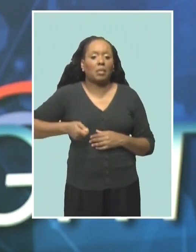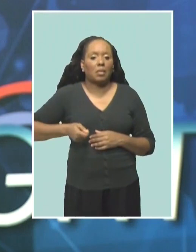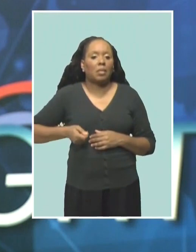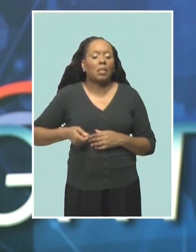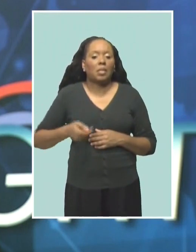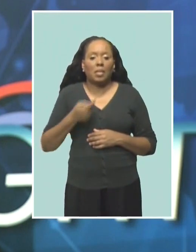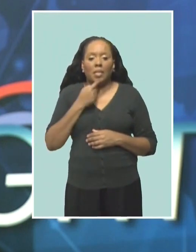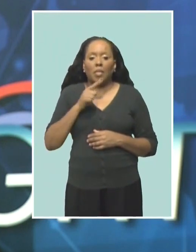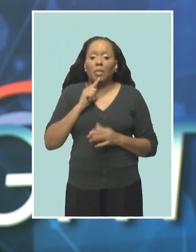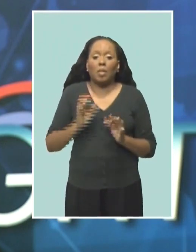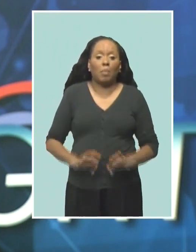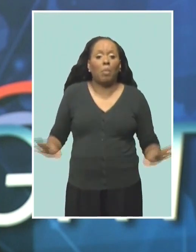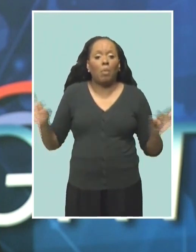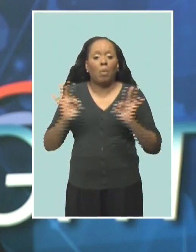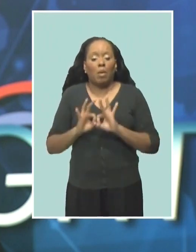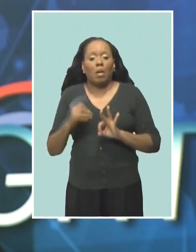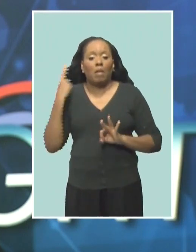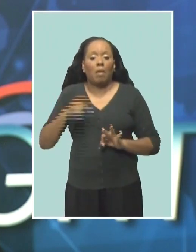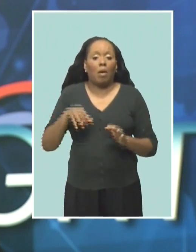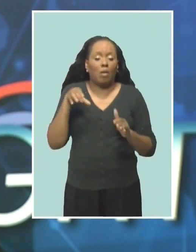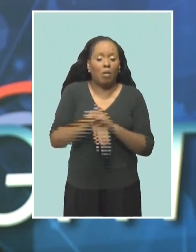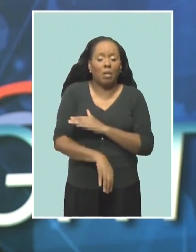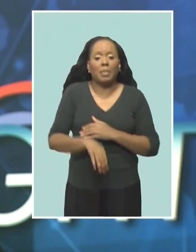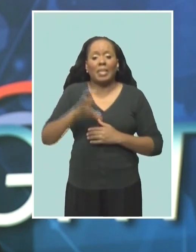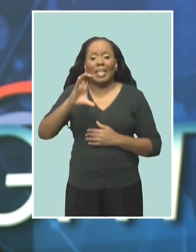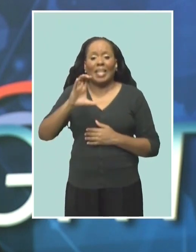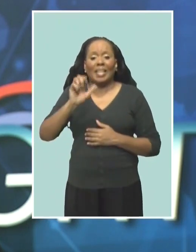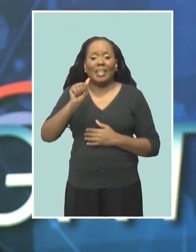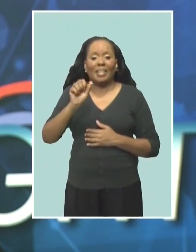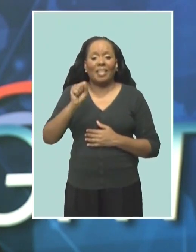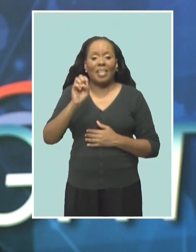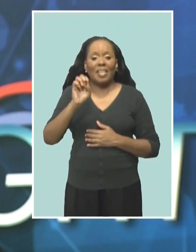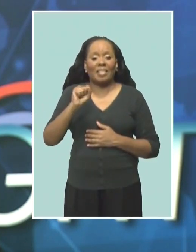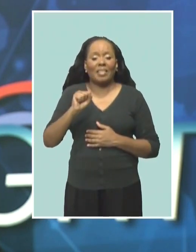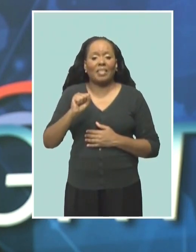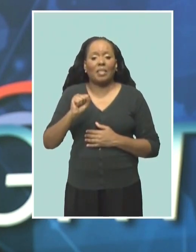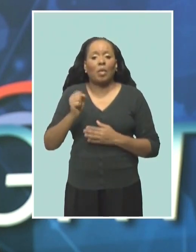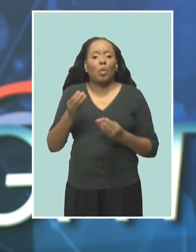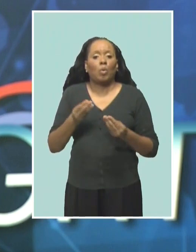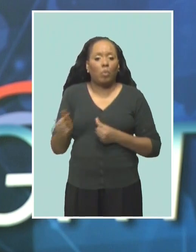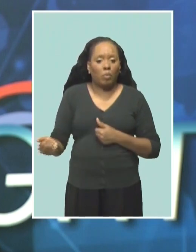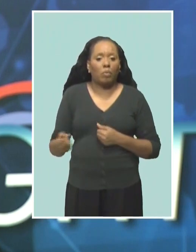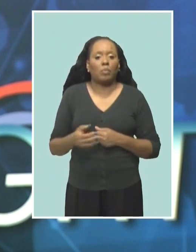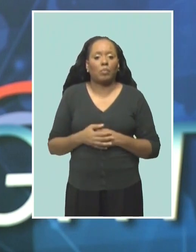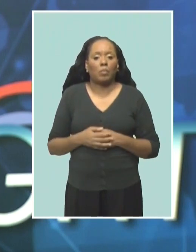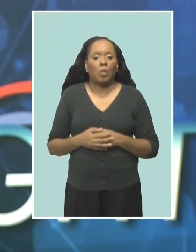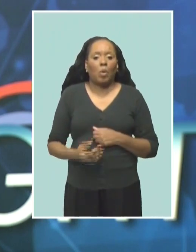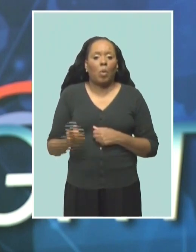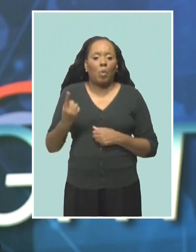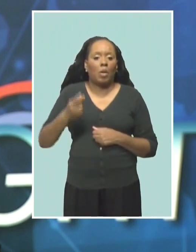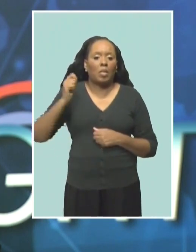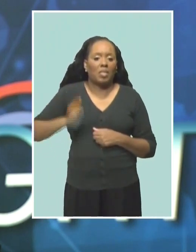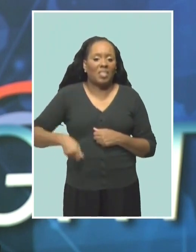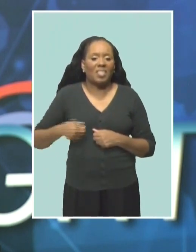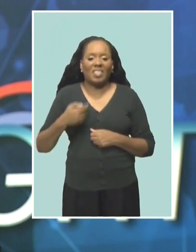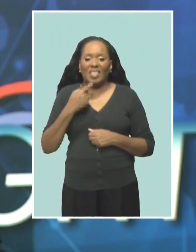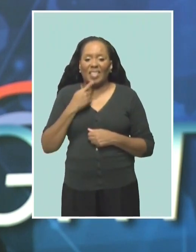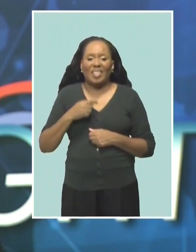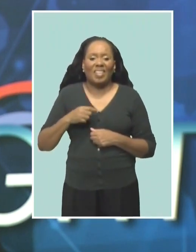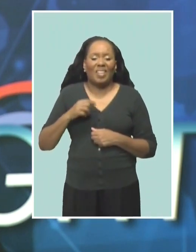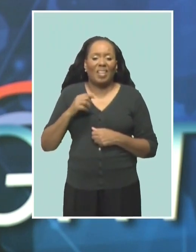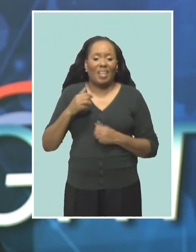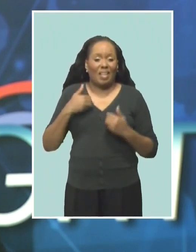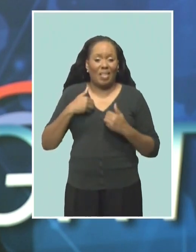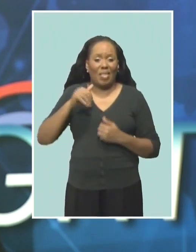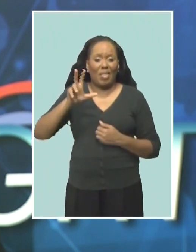the importance of ensuring the swift completion of criminal cases, highlighting news of one judge in Belize completing 30